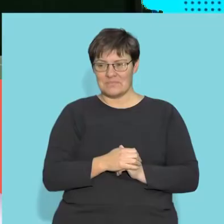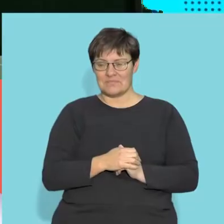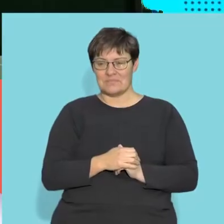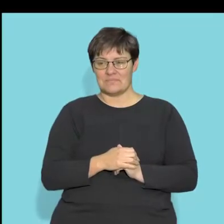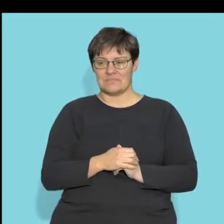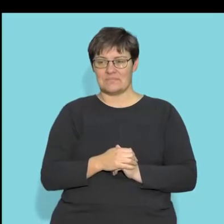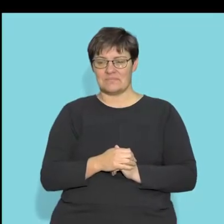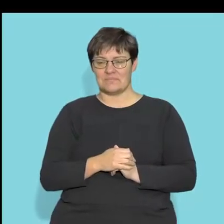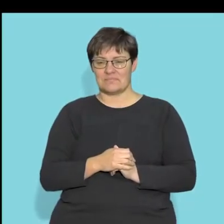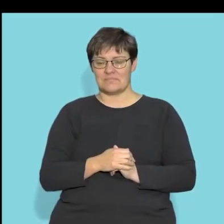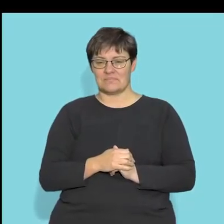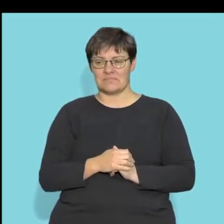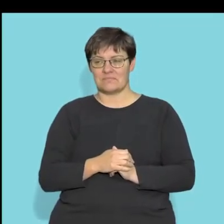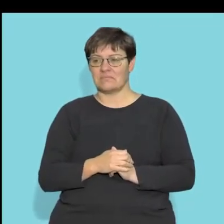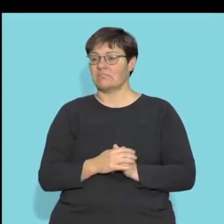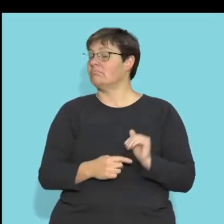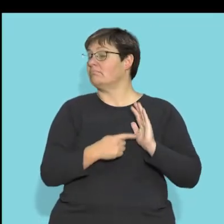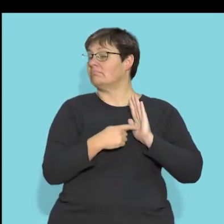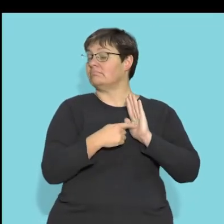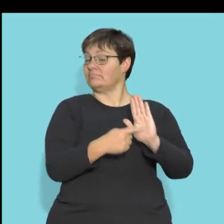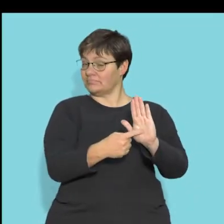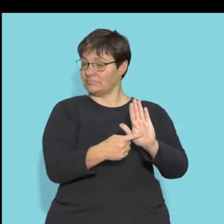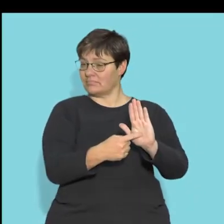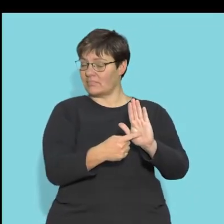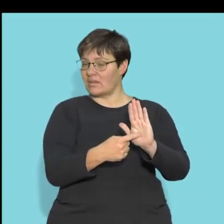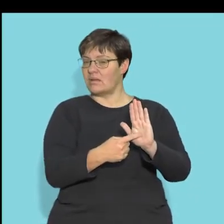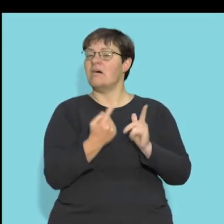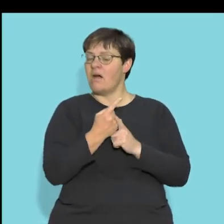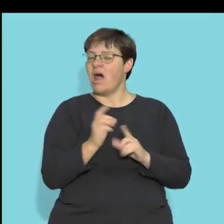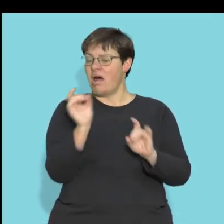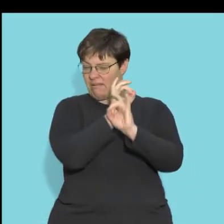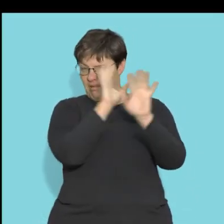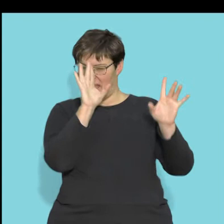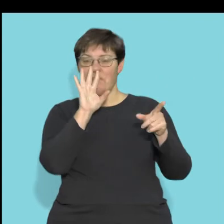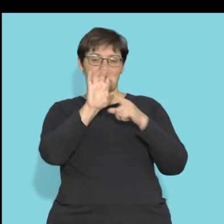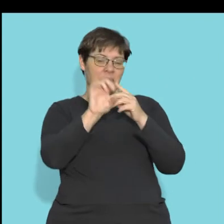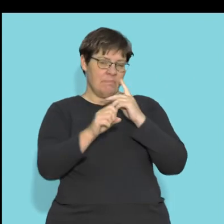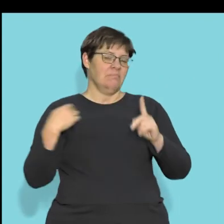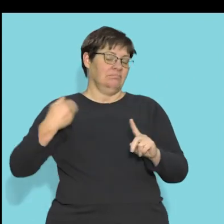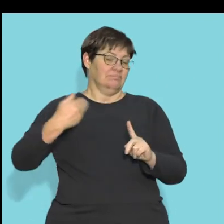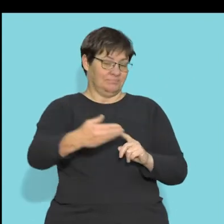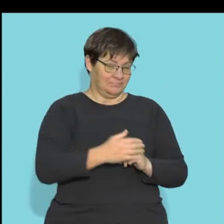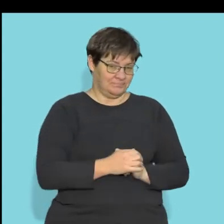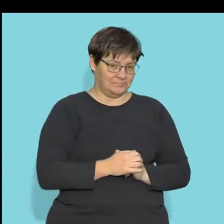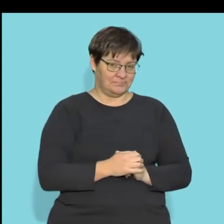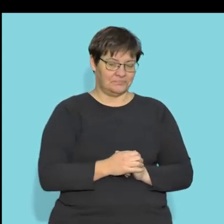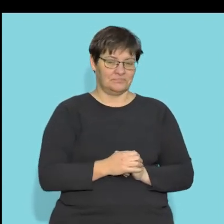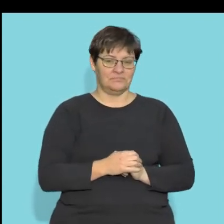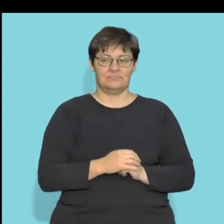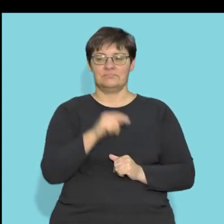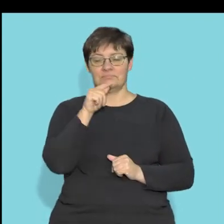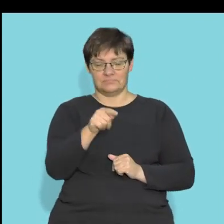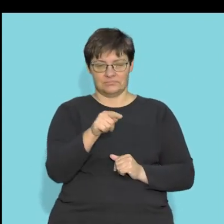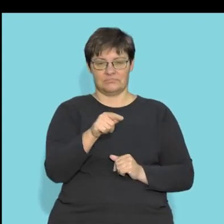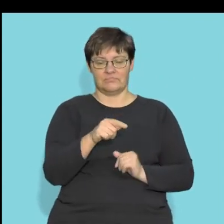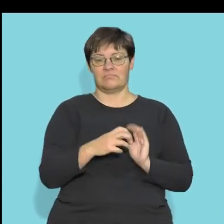right. So now what I've drawn in over here, something you're going to become quite familiar with, is I've drawn, this is